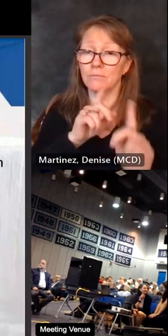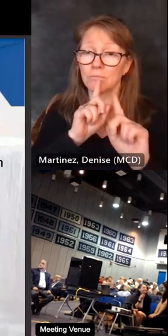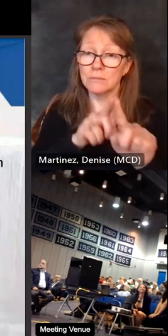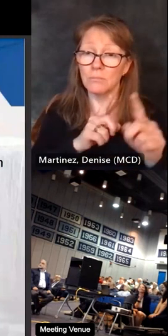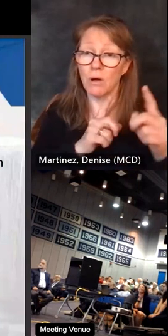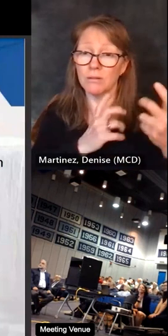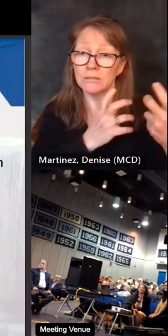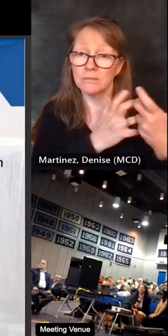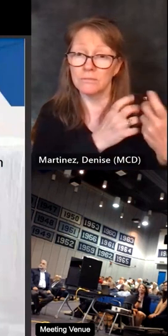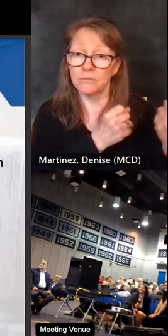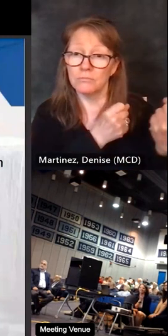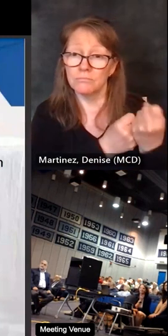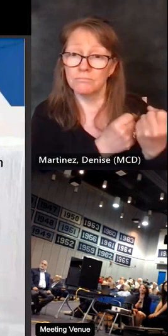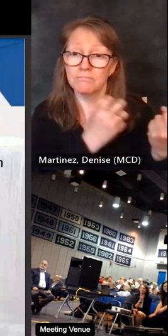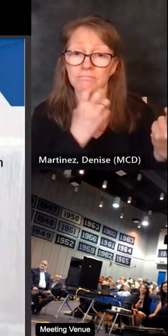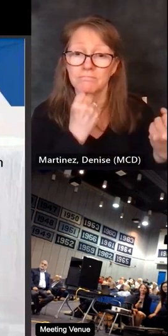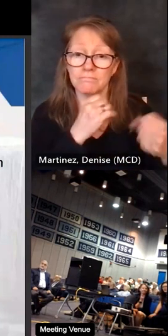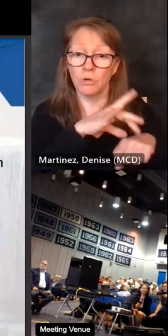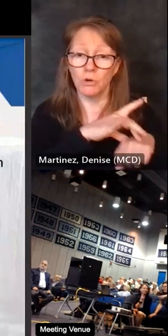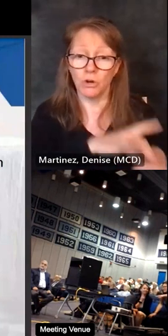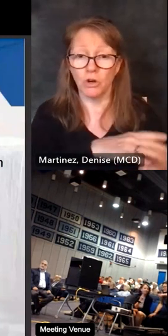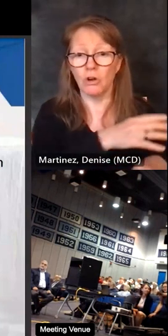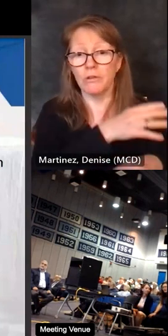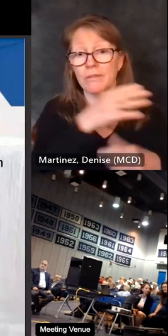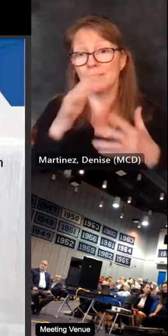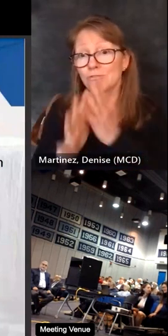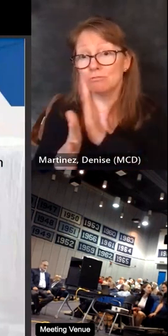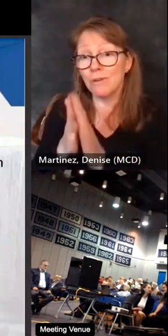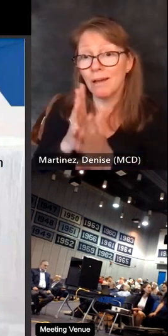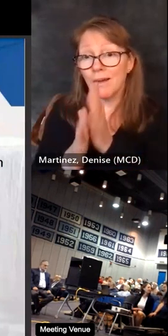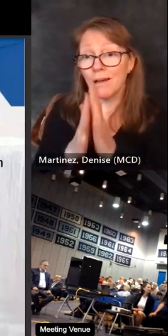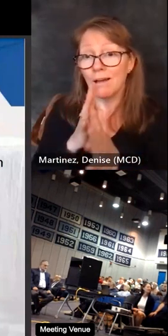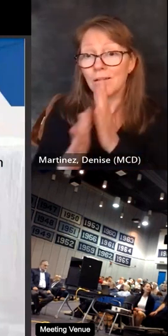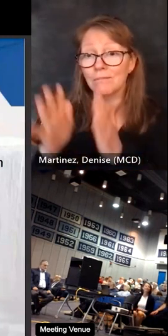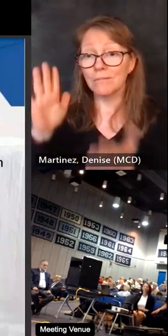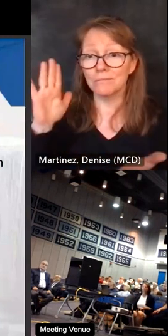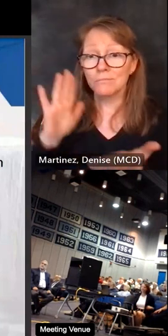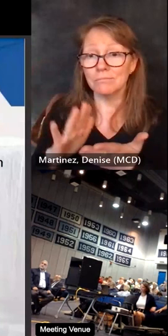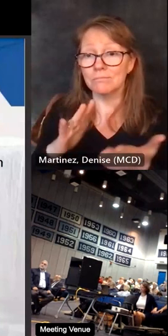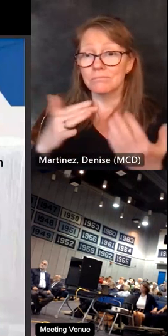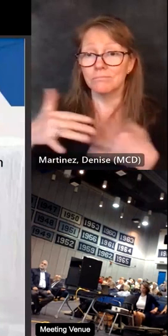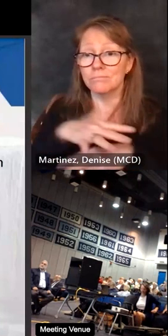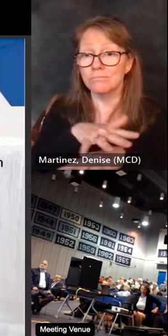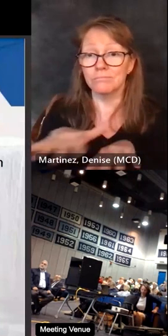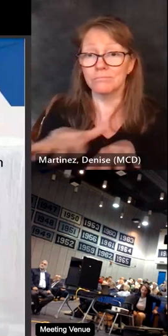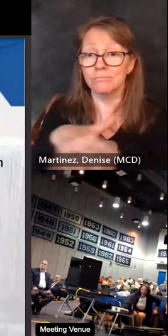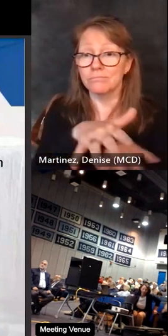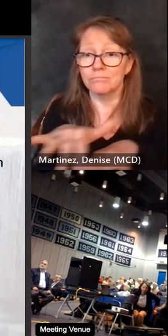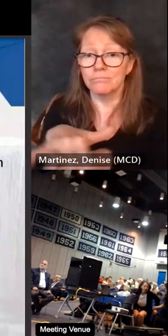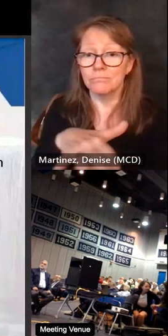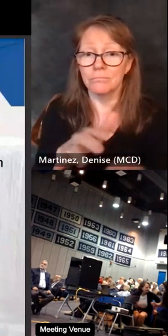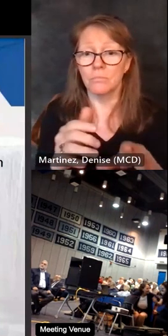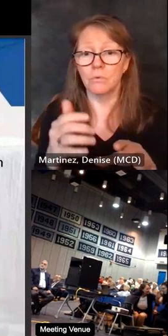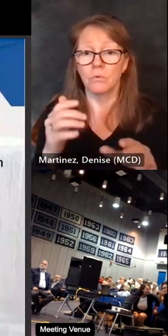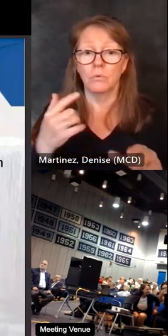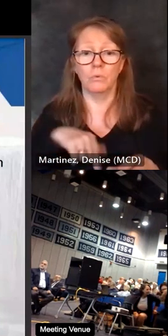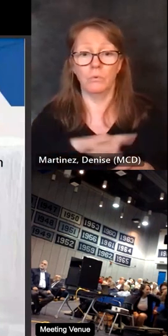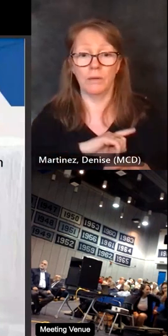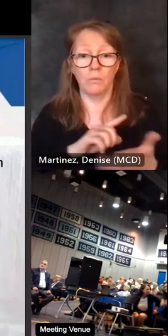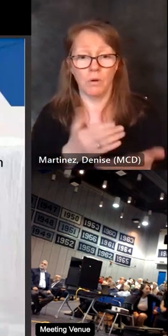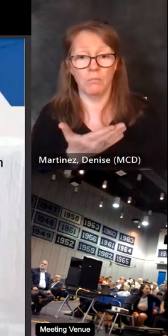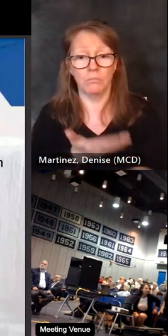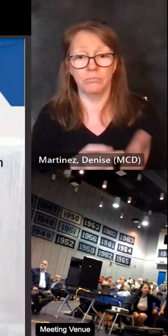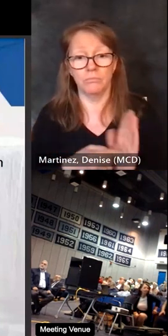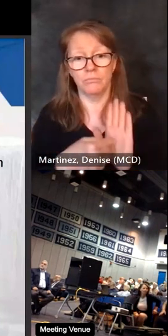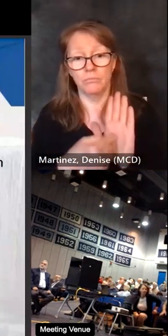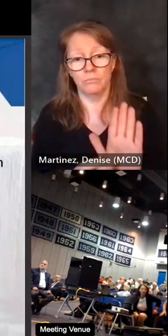I wanted to highlight some of those and hope that in this presentation, we're really demonstrating how we're being responsive to those comments,